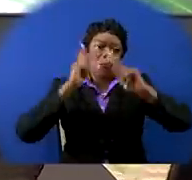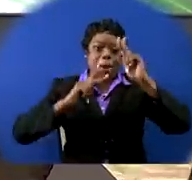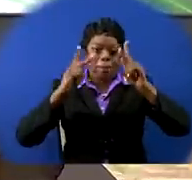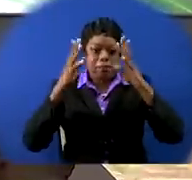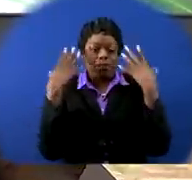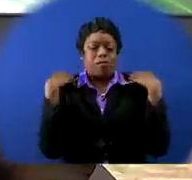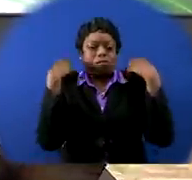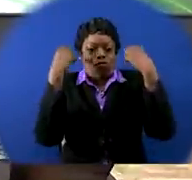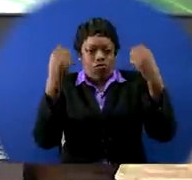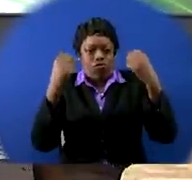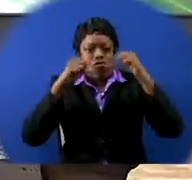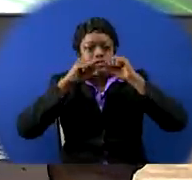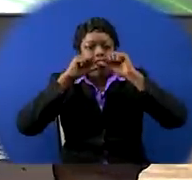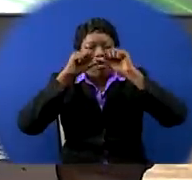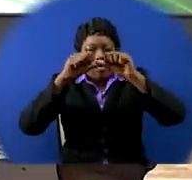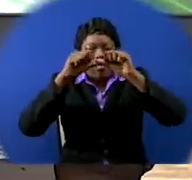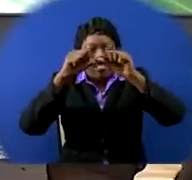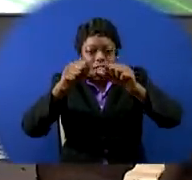to endure